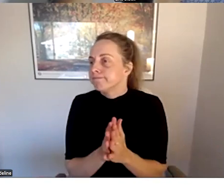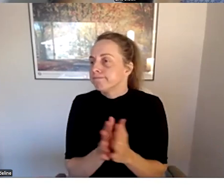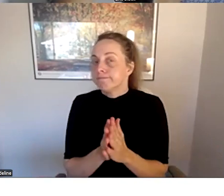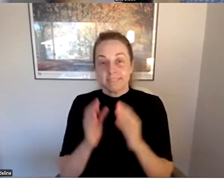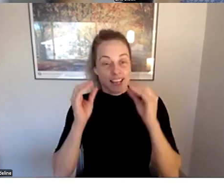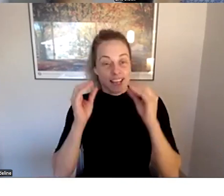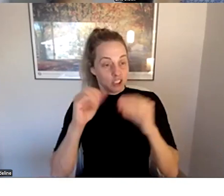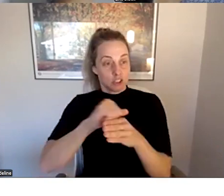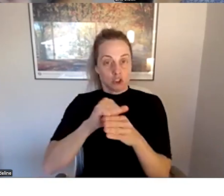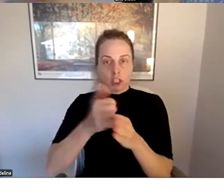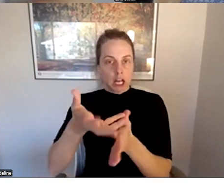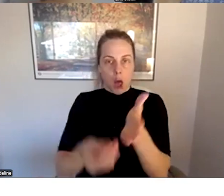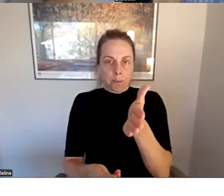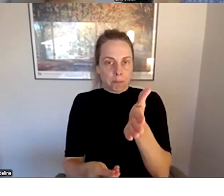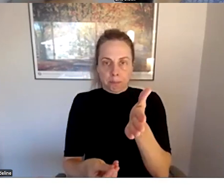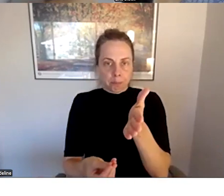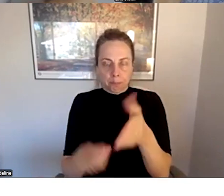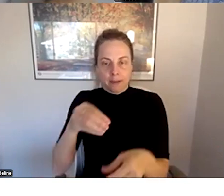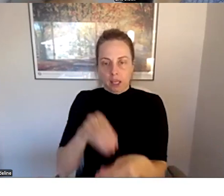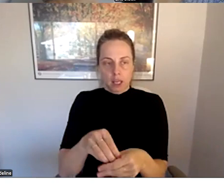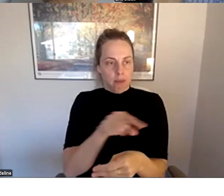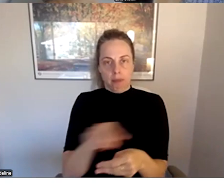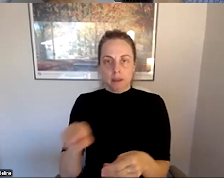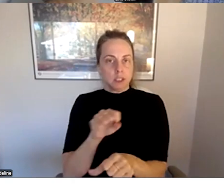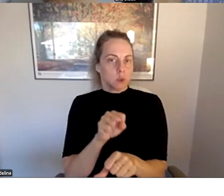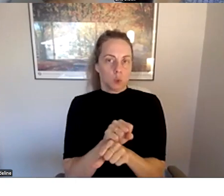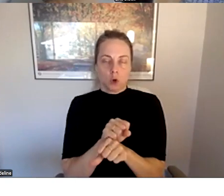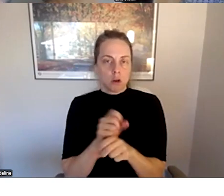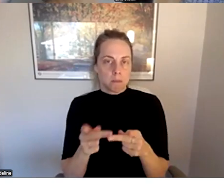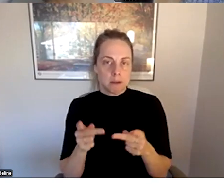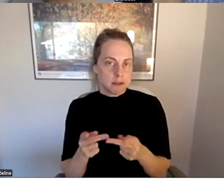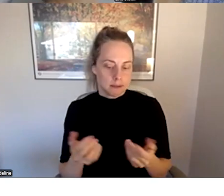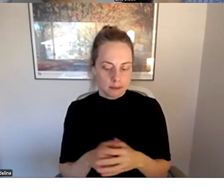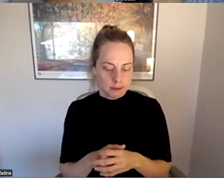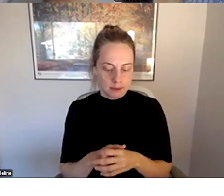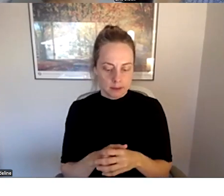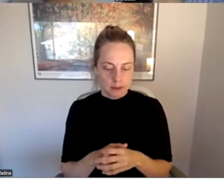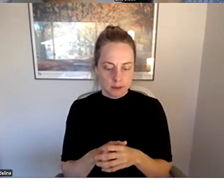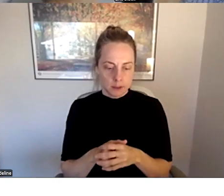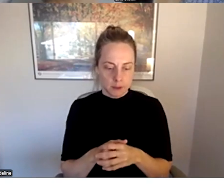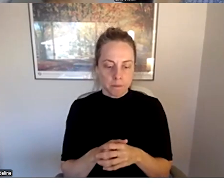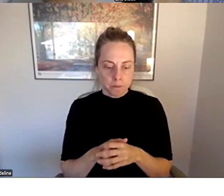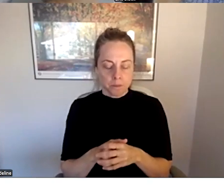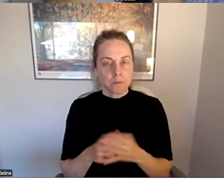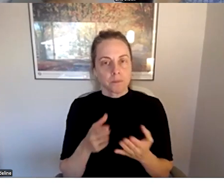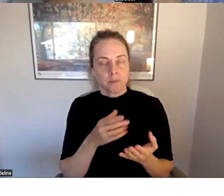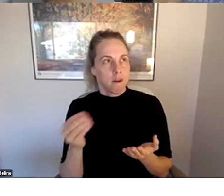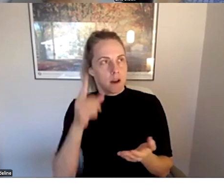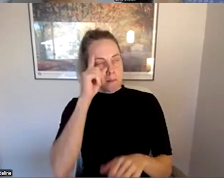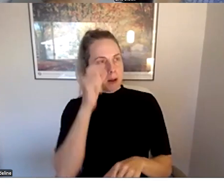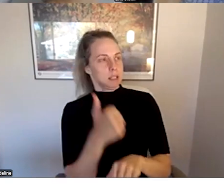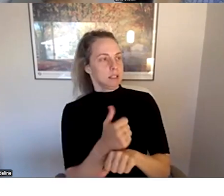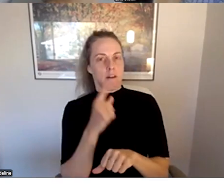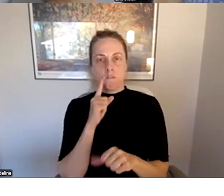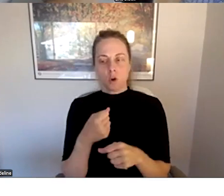and training in these workforce places, and the mindset of creating